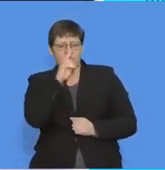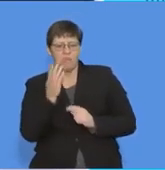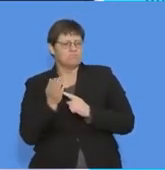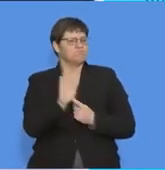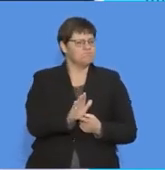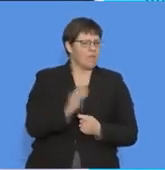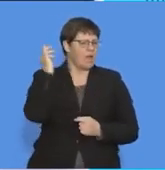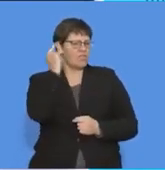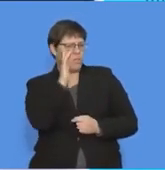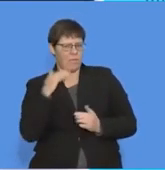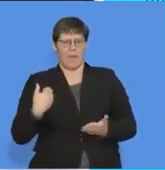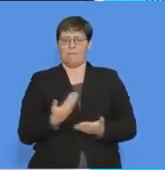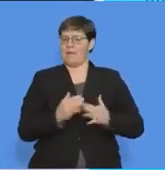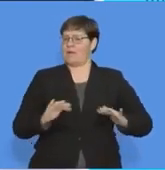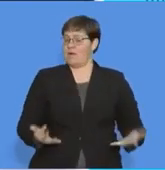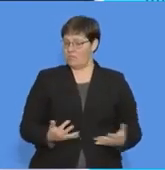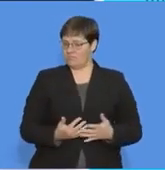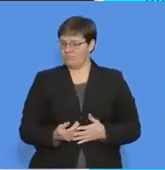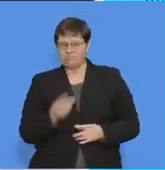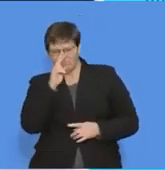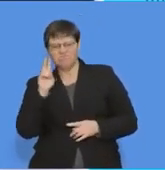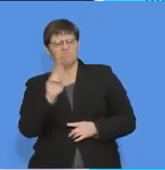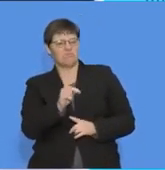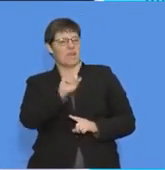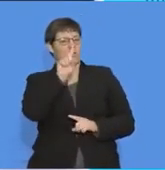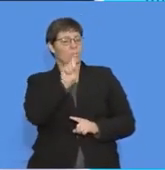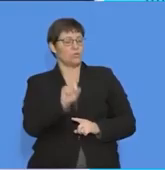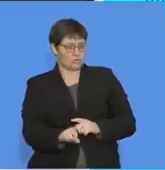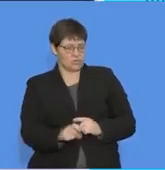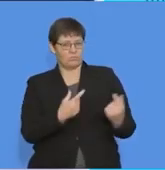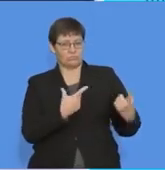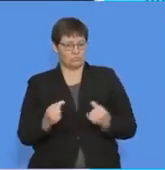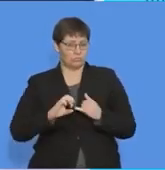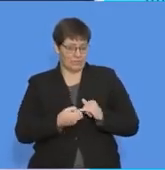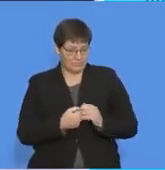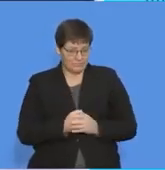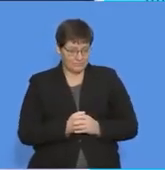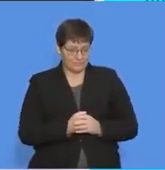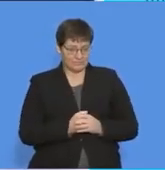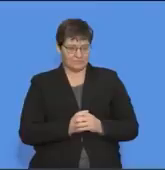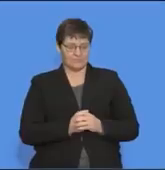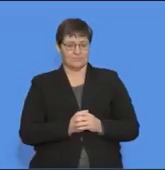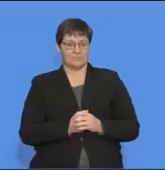apply these theorems. So let's just jump right into the next questions that we are going to try and do.